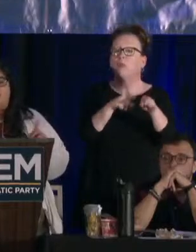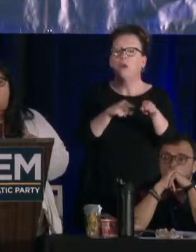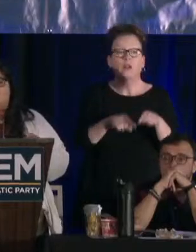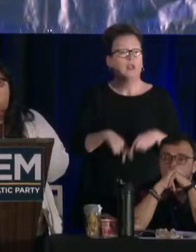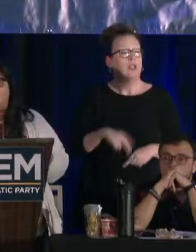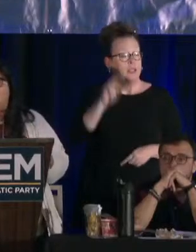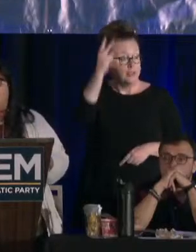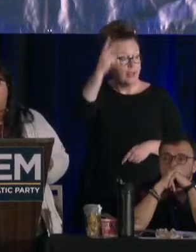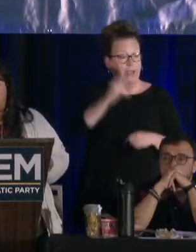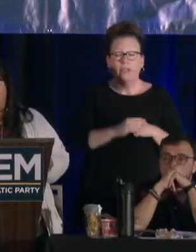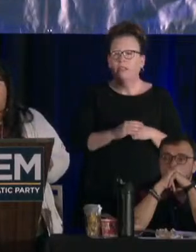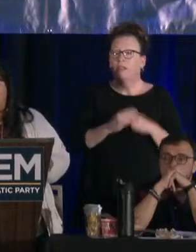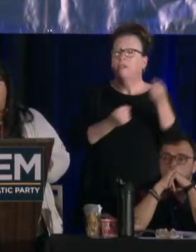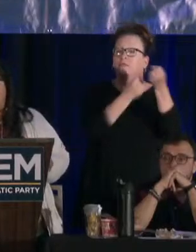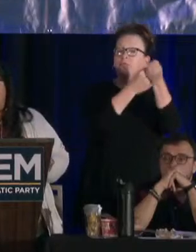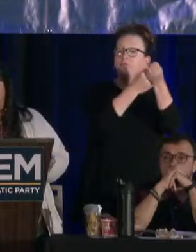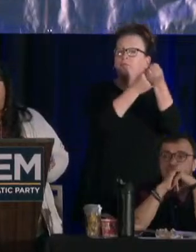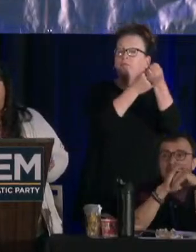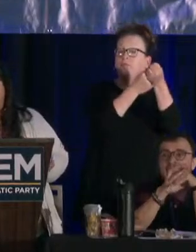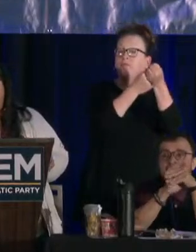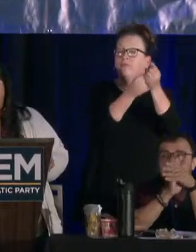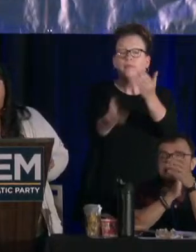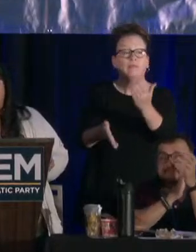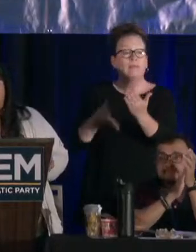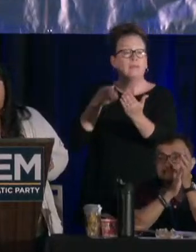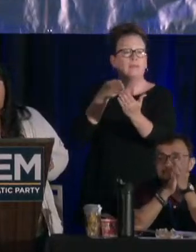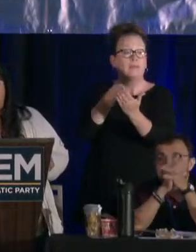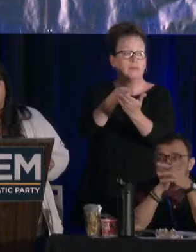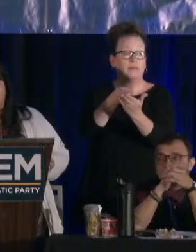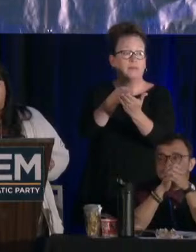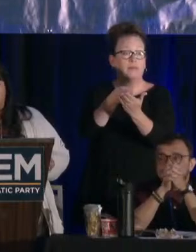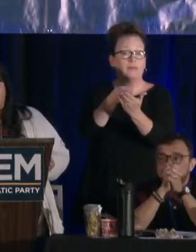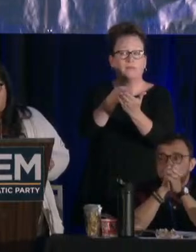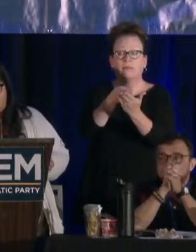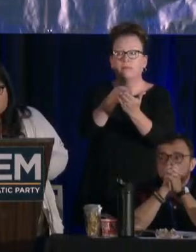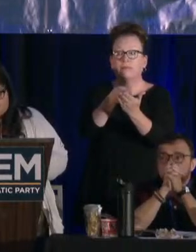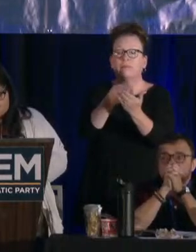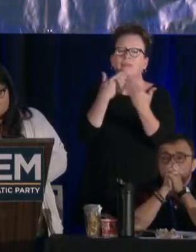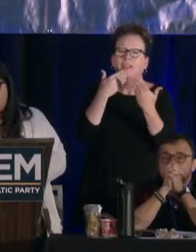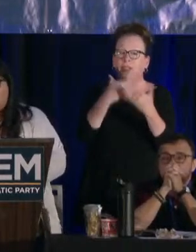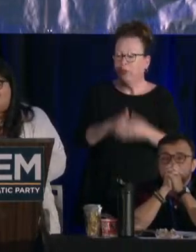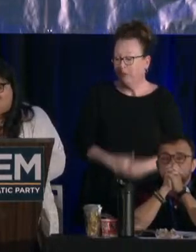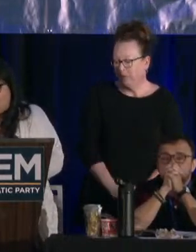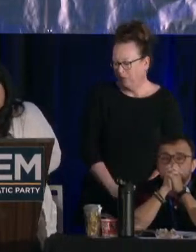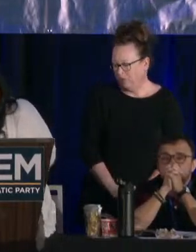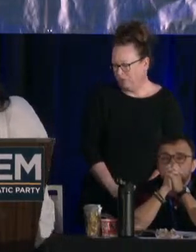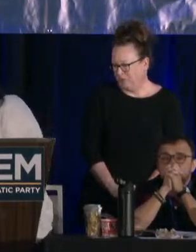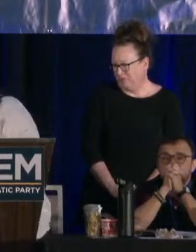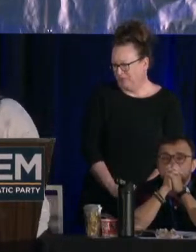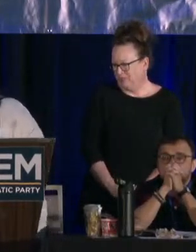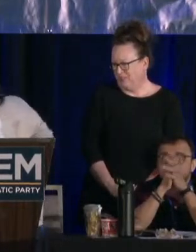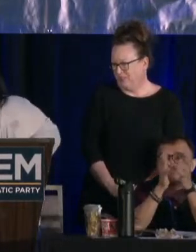have a motion and a second. All those in favor? Aye. Any opposed? Thank you.